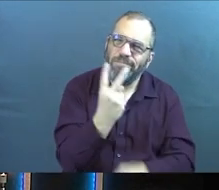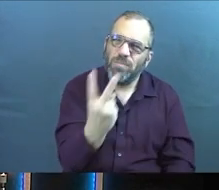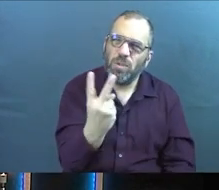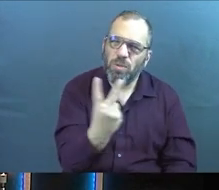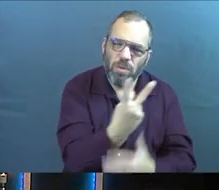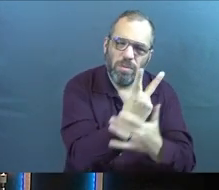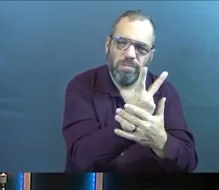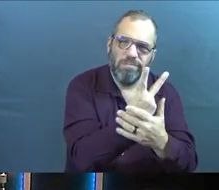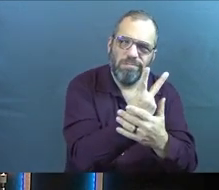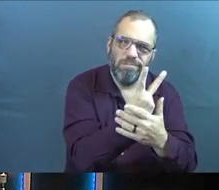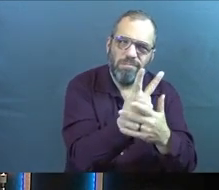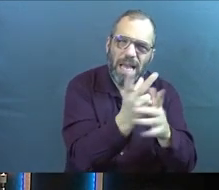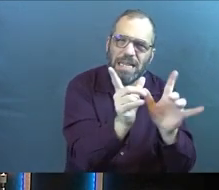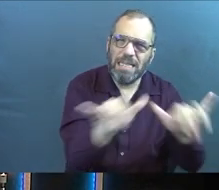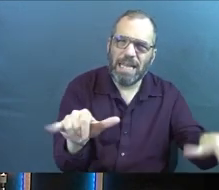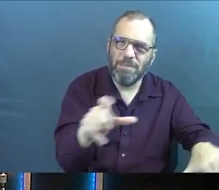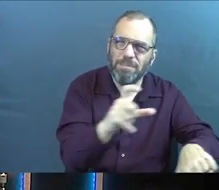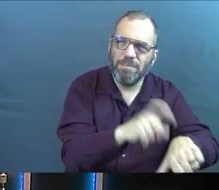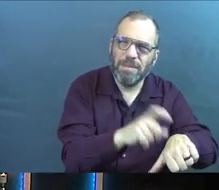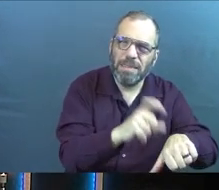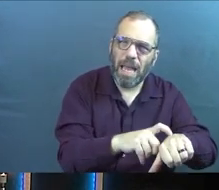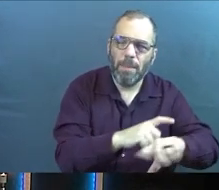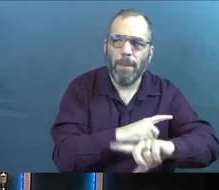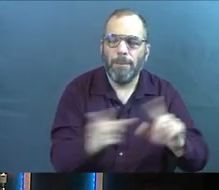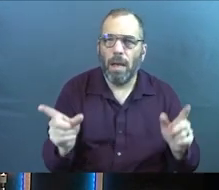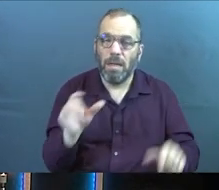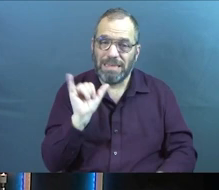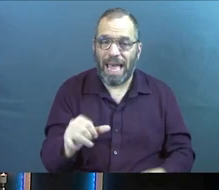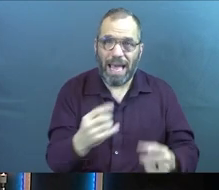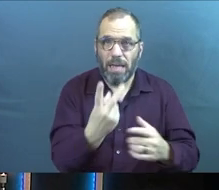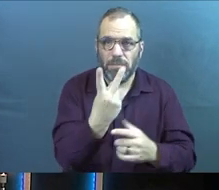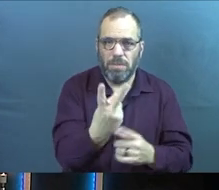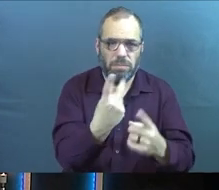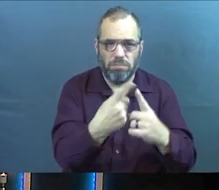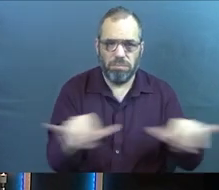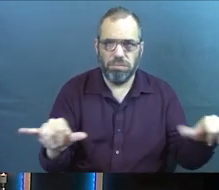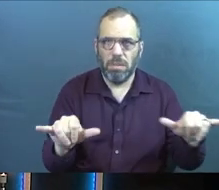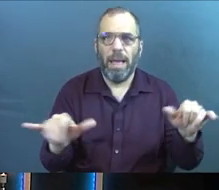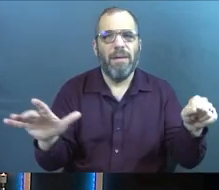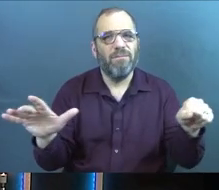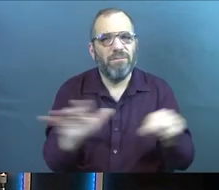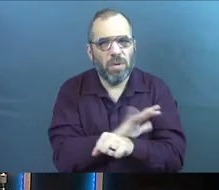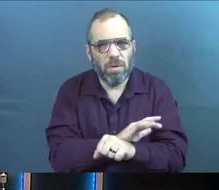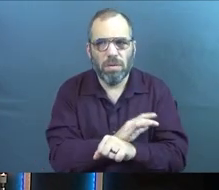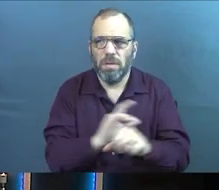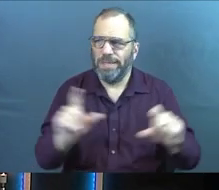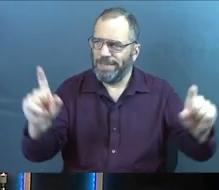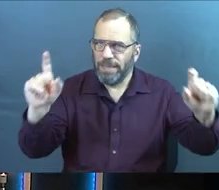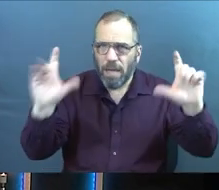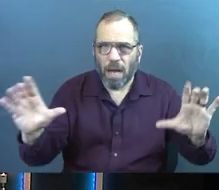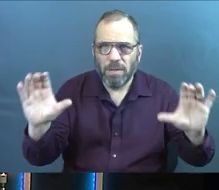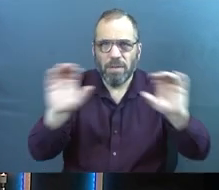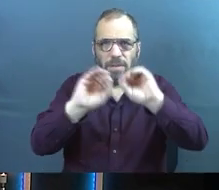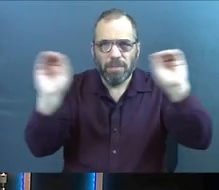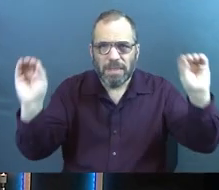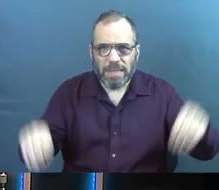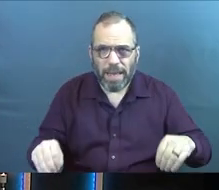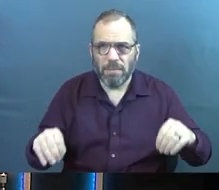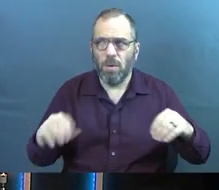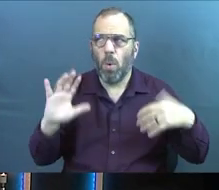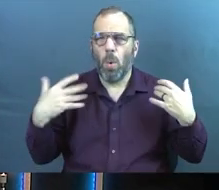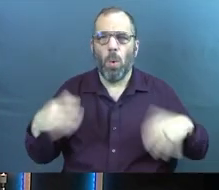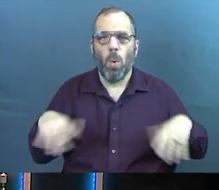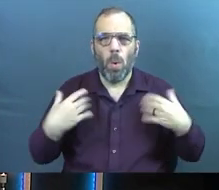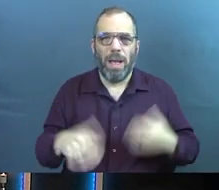things at once, multiple things at once, but being them to the max, being them completely, being them in a whole